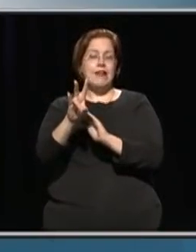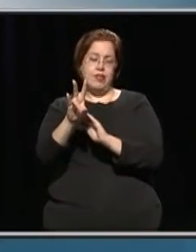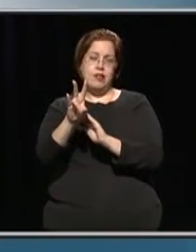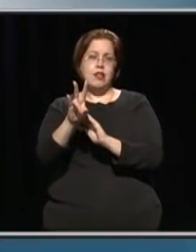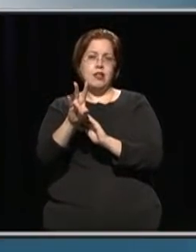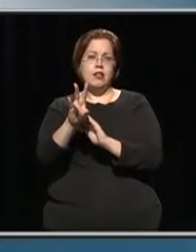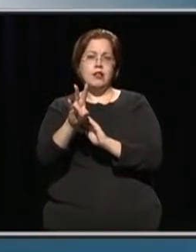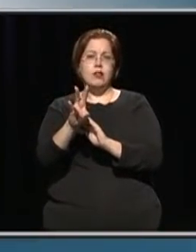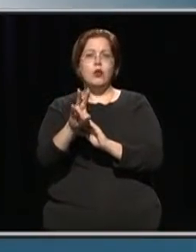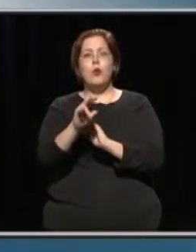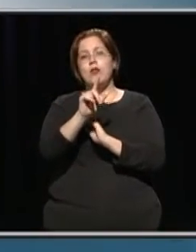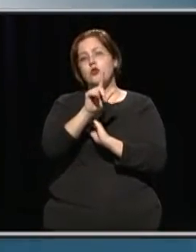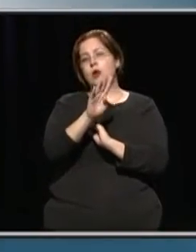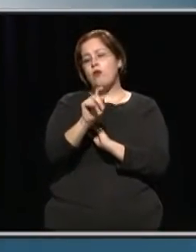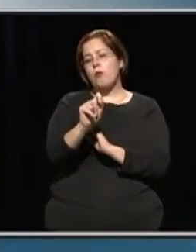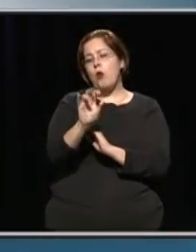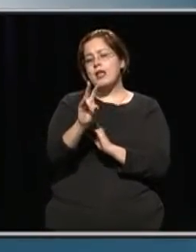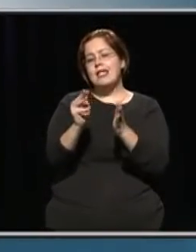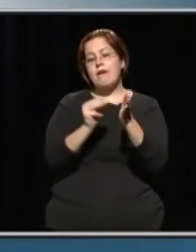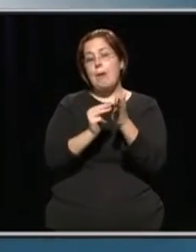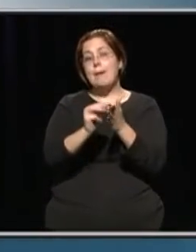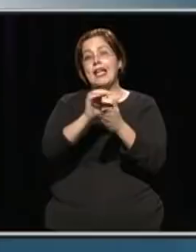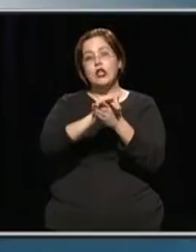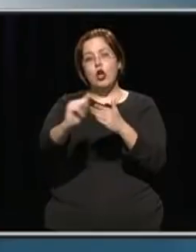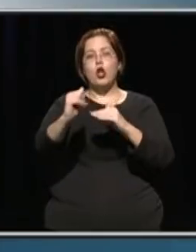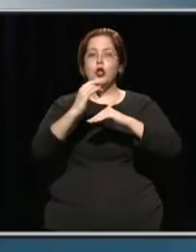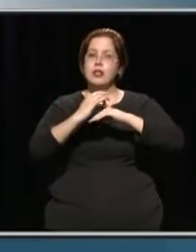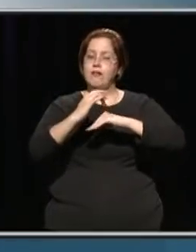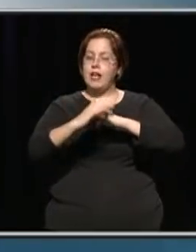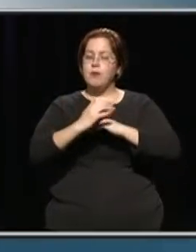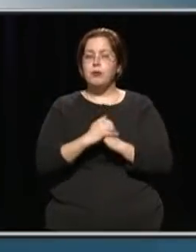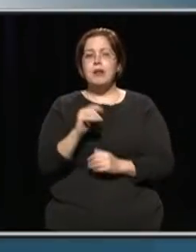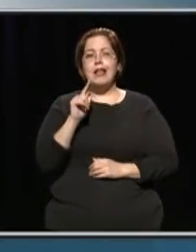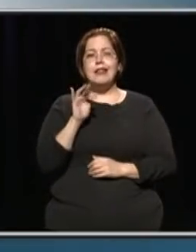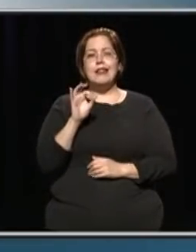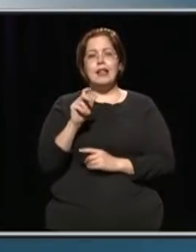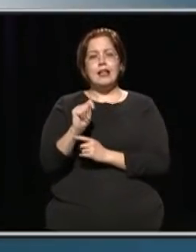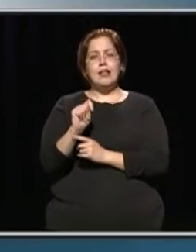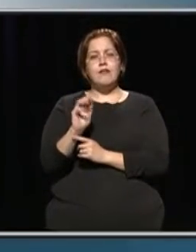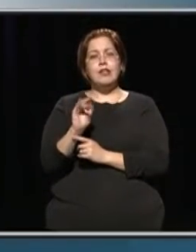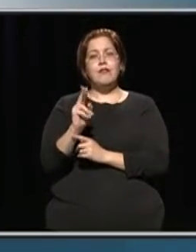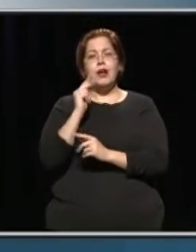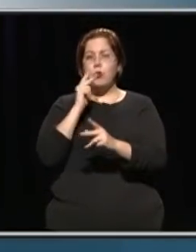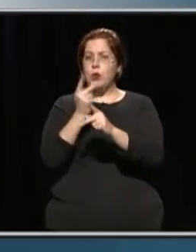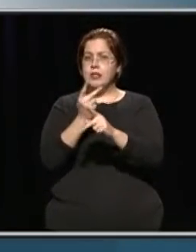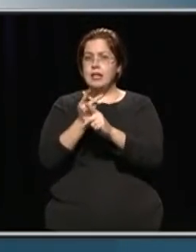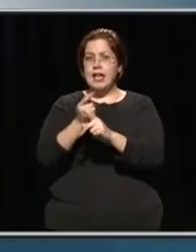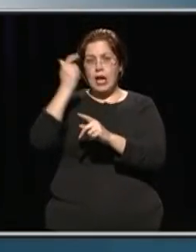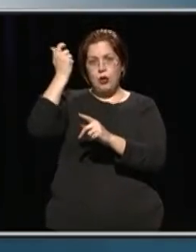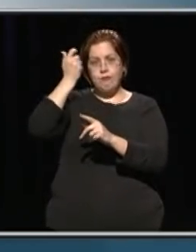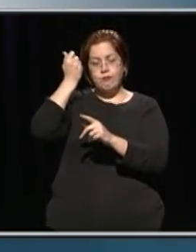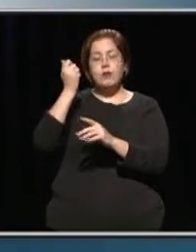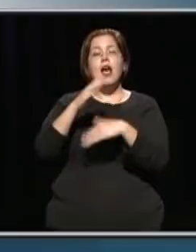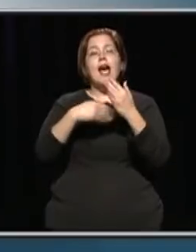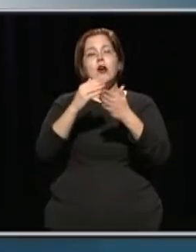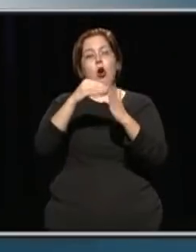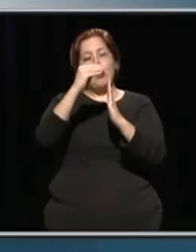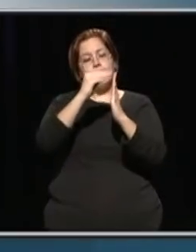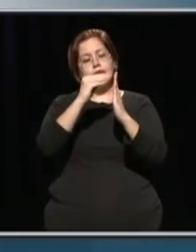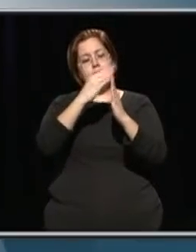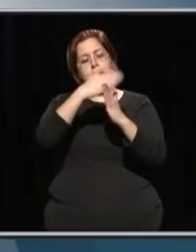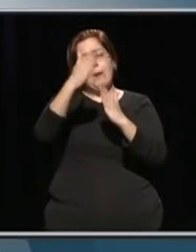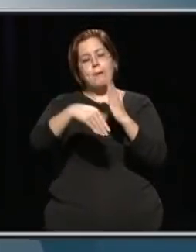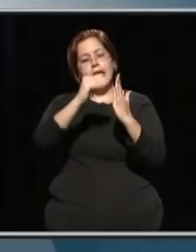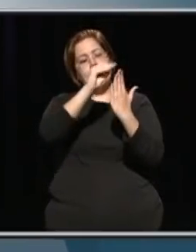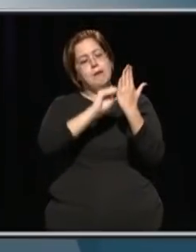with $24.7 million made available. Lift Fund will administer the grants, and all completed applications will be reviewed